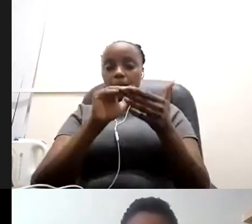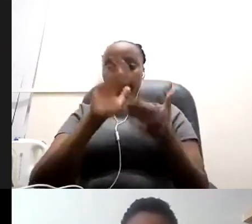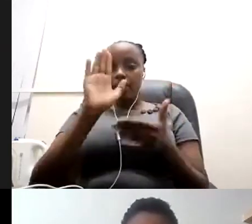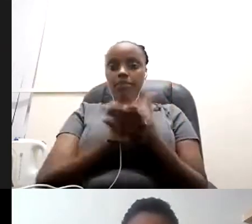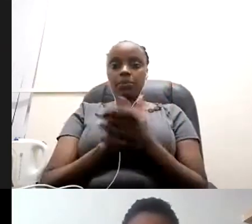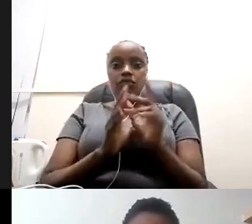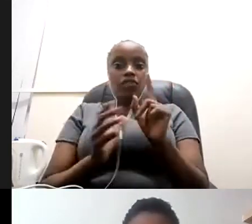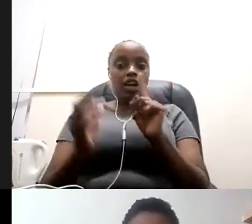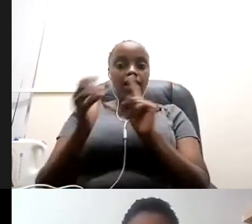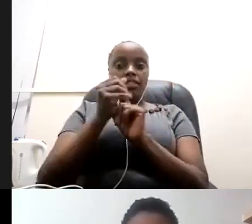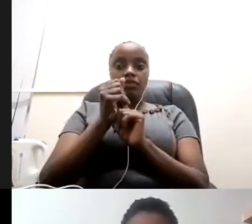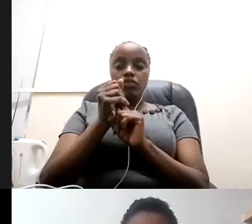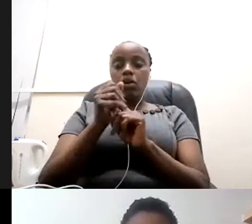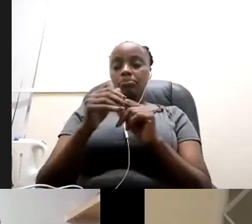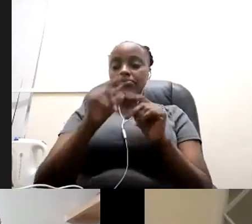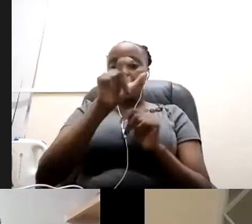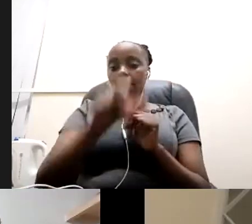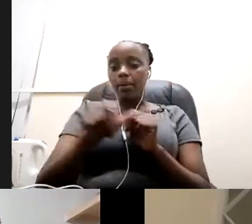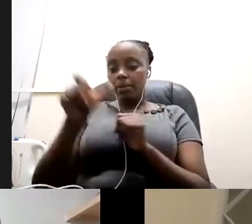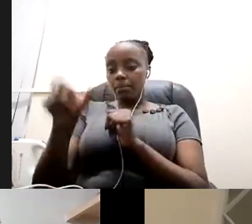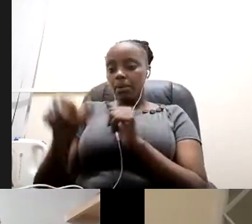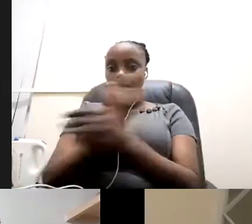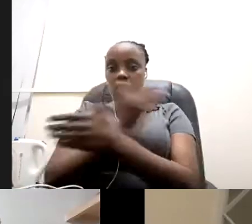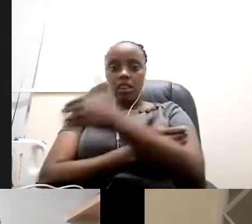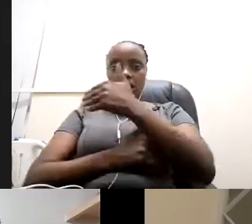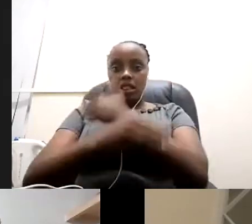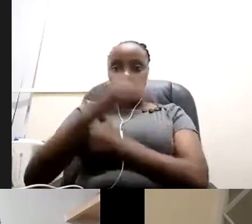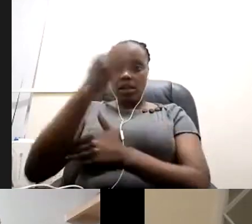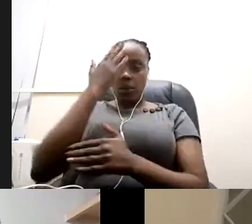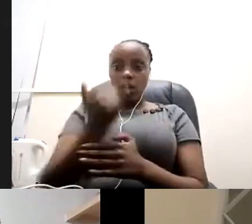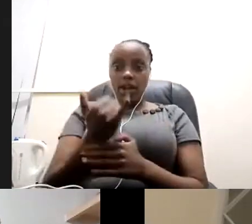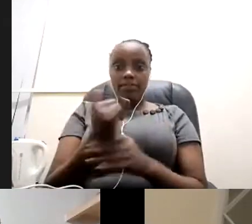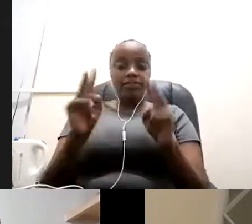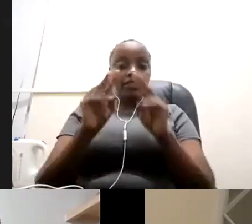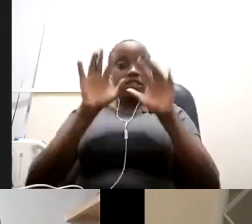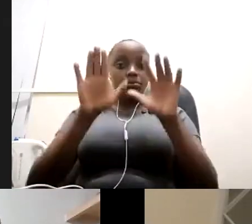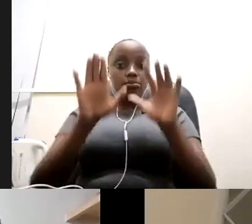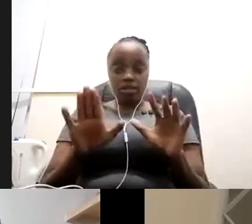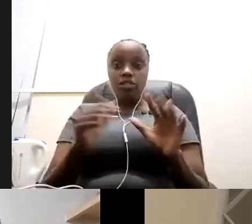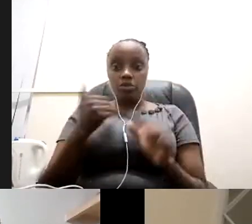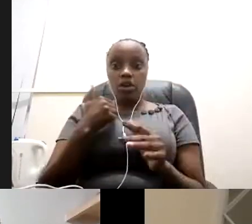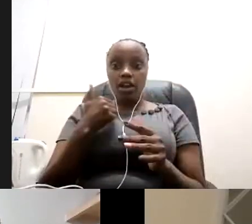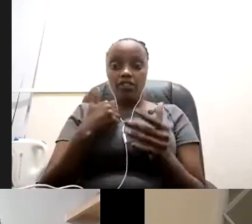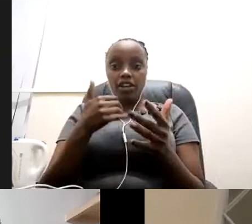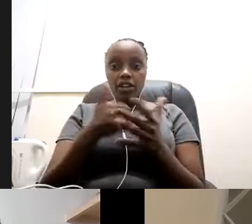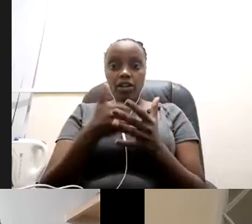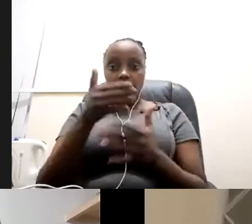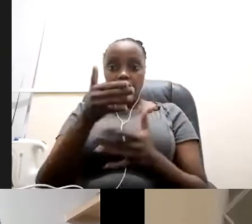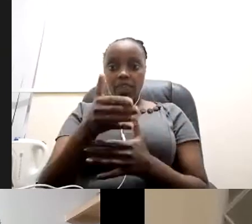achievements of persons with disabilities, because it is very important to put on a table